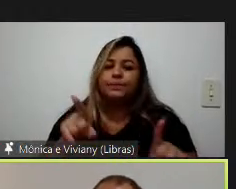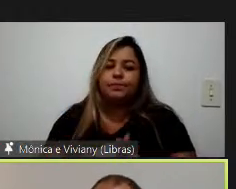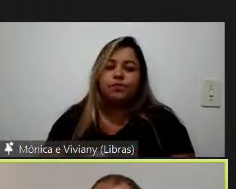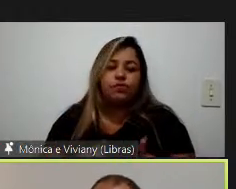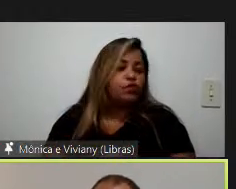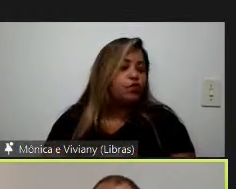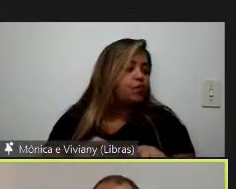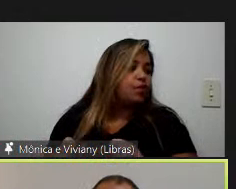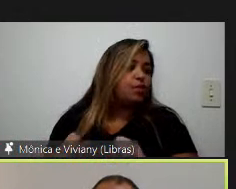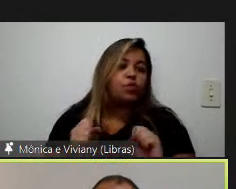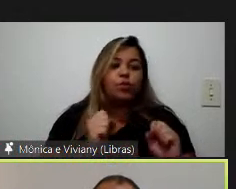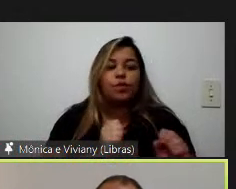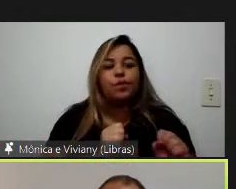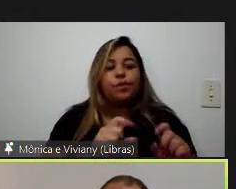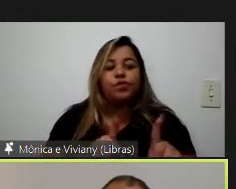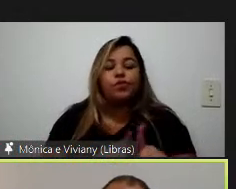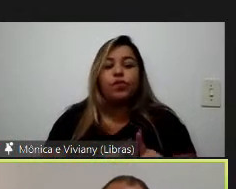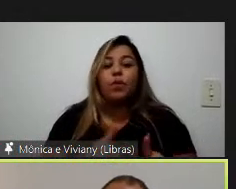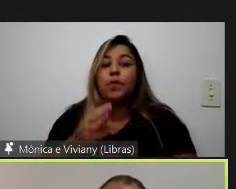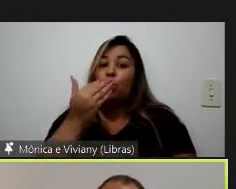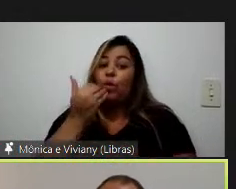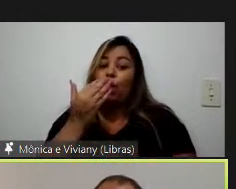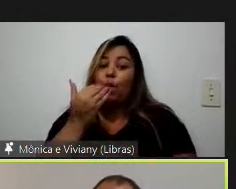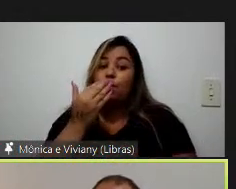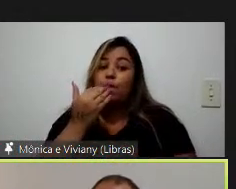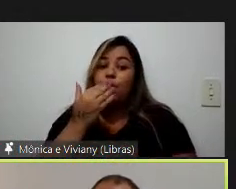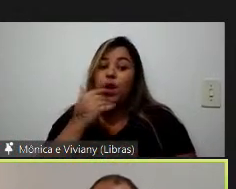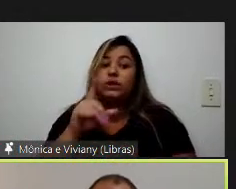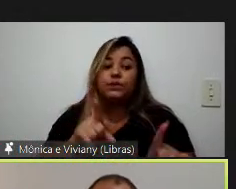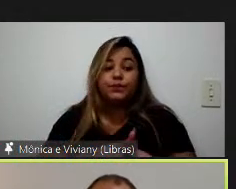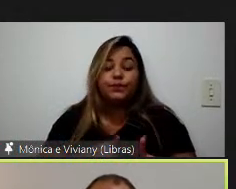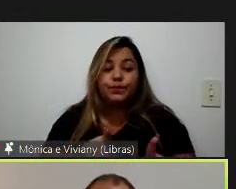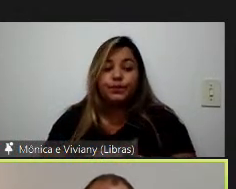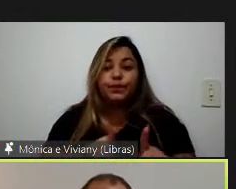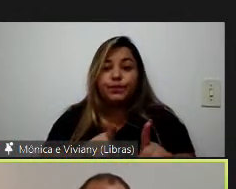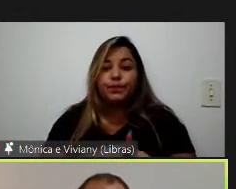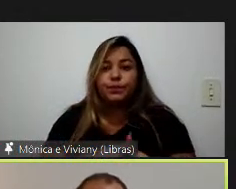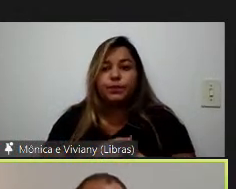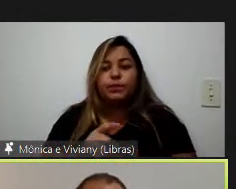hospitals, recreational facilities, canteens of government offices.